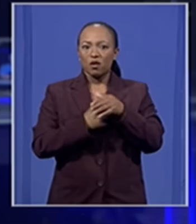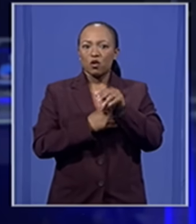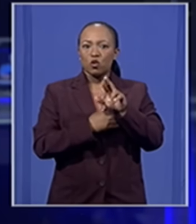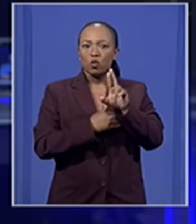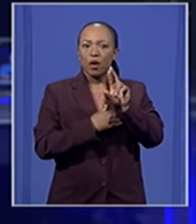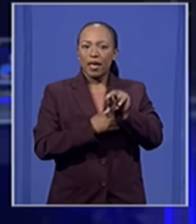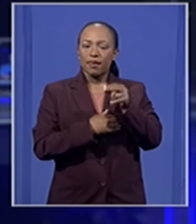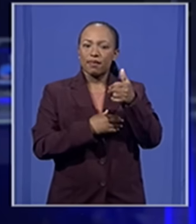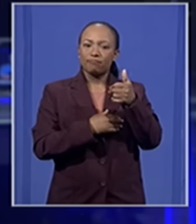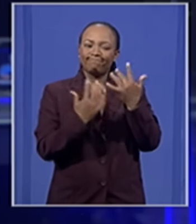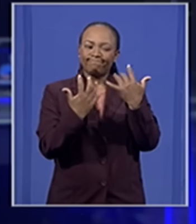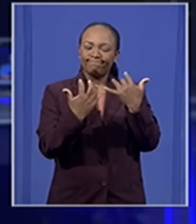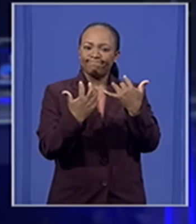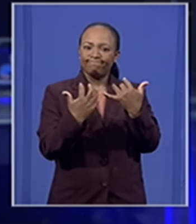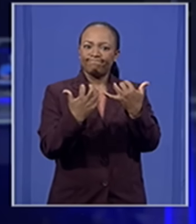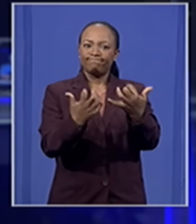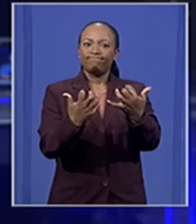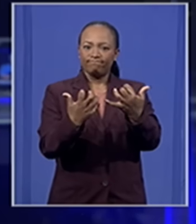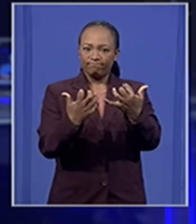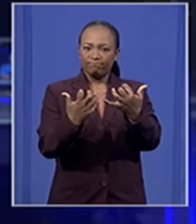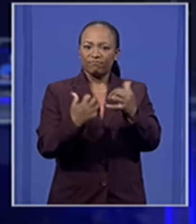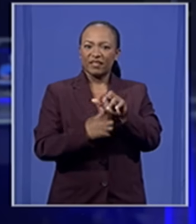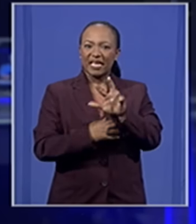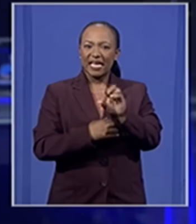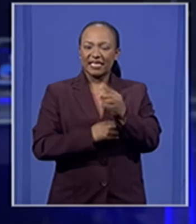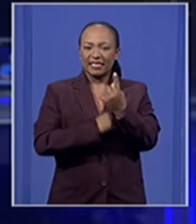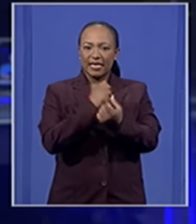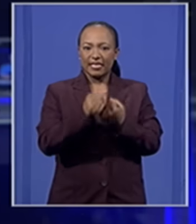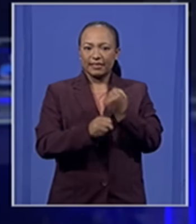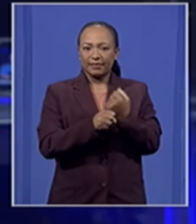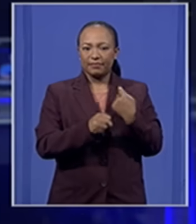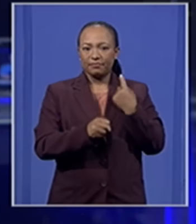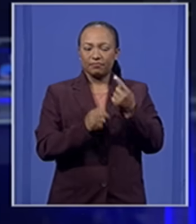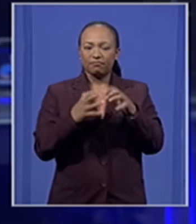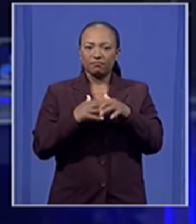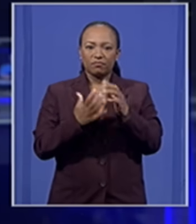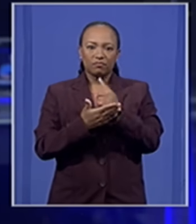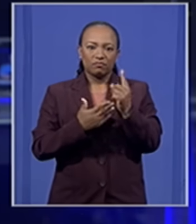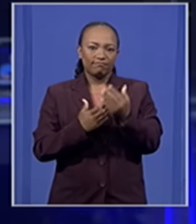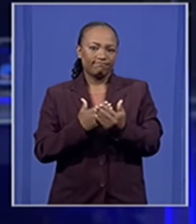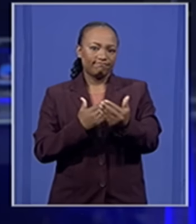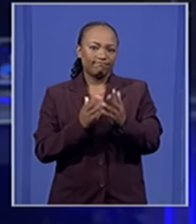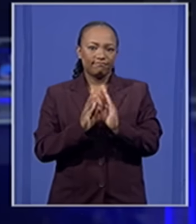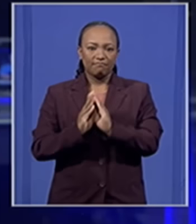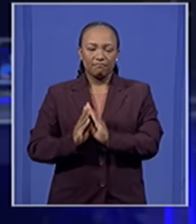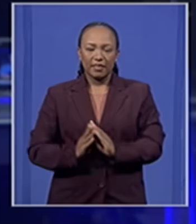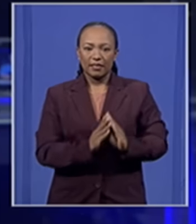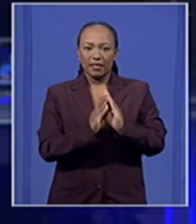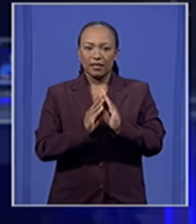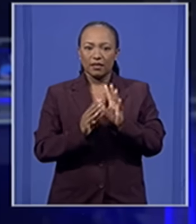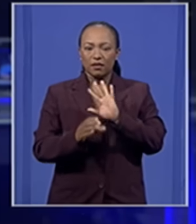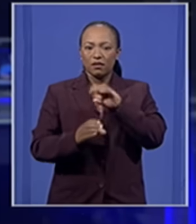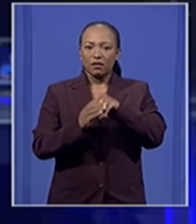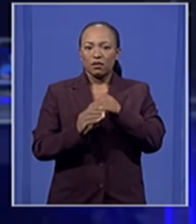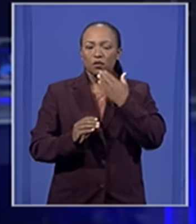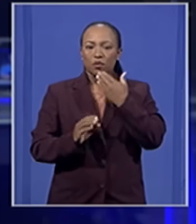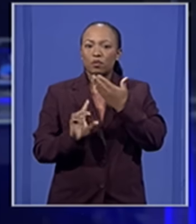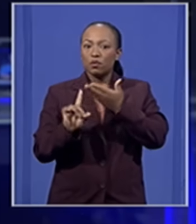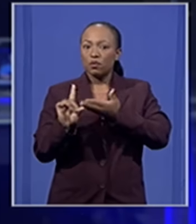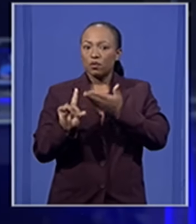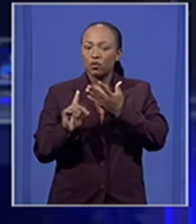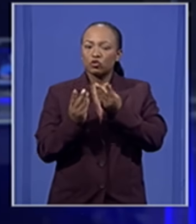General Assembly se tshwayang dilemo tse 80 se thehilwe bekeng ena. Ditherisano tsa seboka sena di tla kenyeletsa mehato ya ho fumana